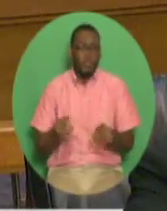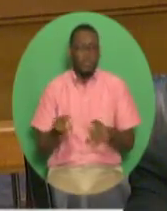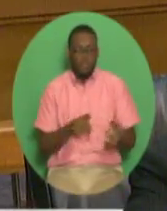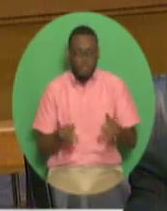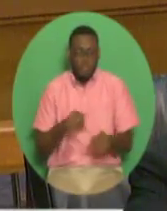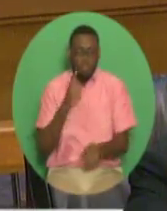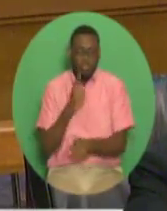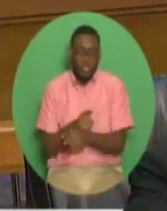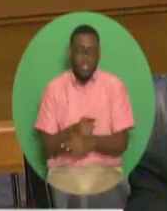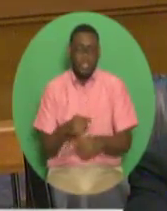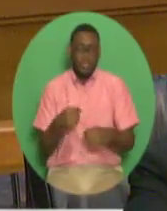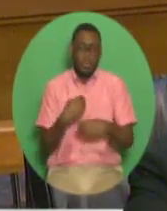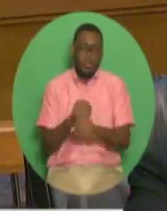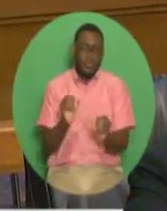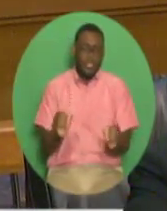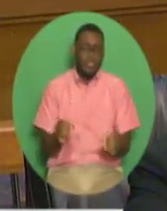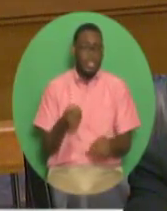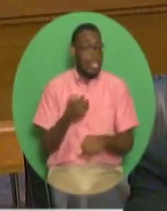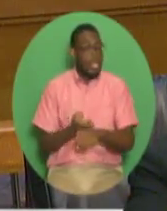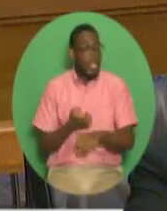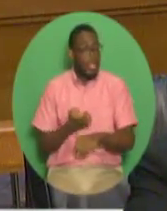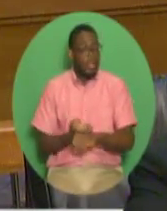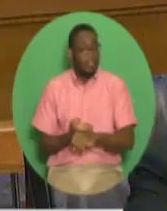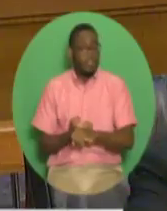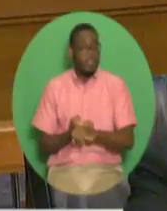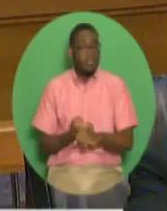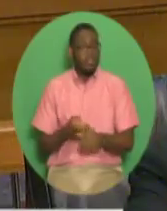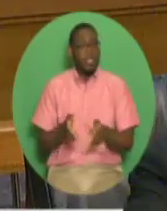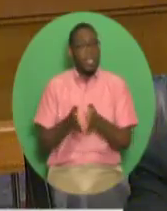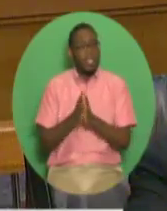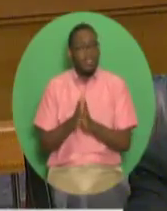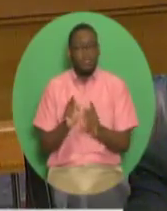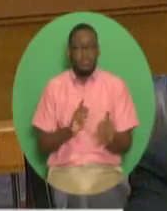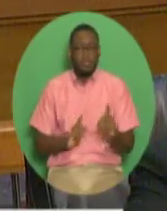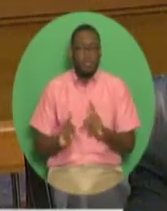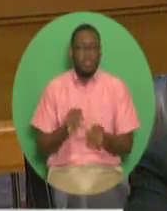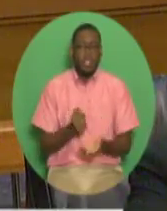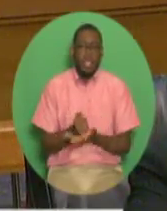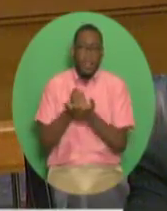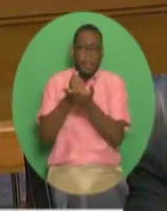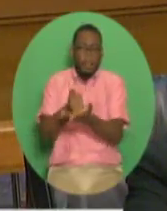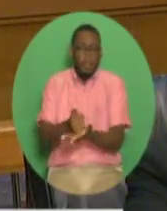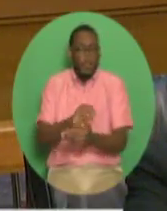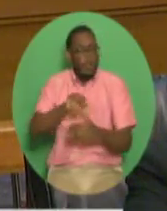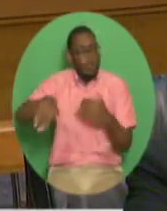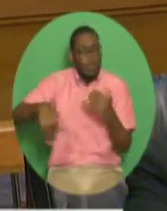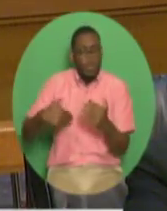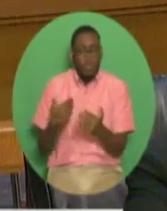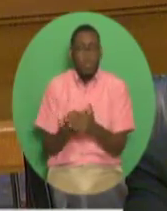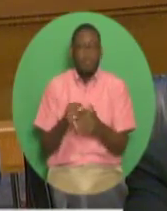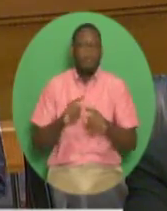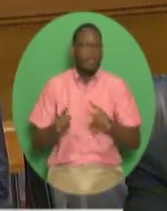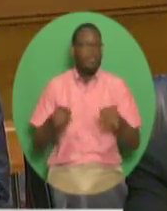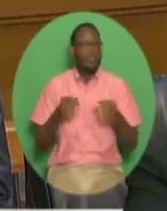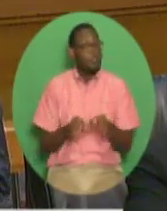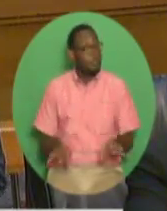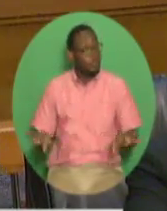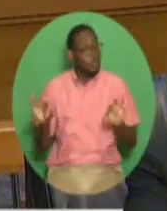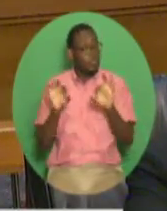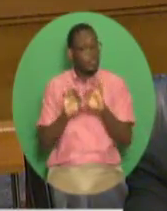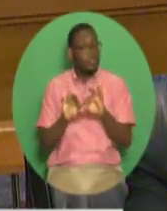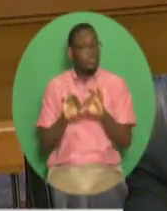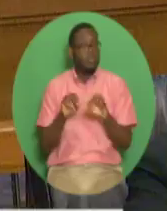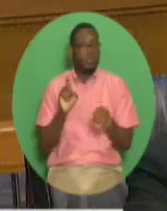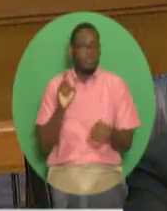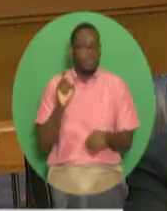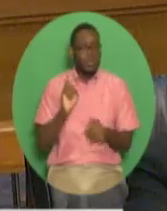we're asking for sacrifices all around. But I think it's important that we address the issue in the